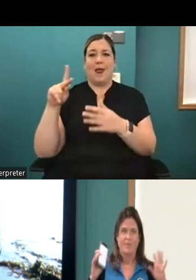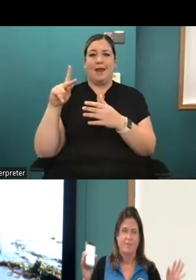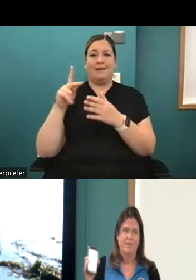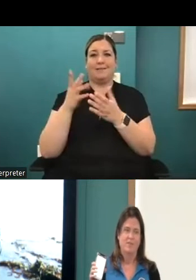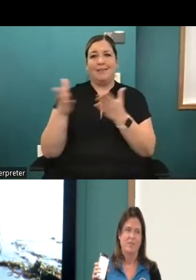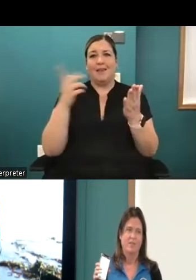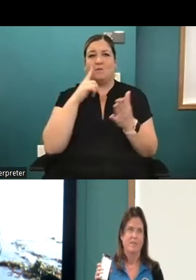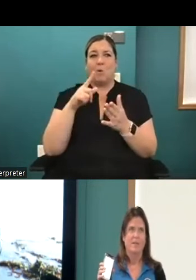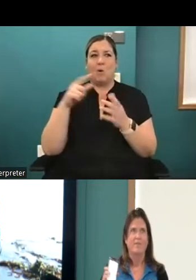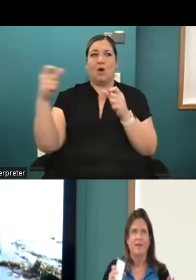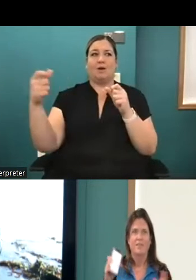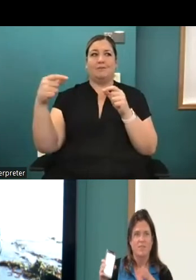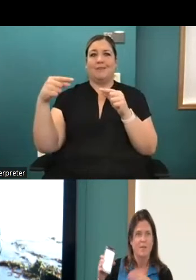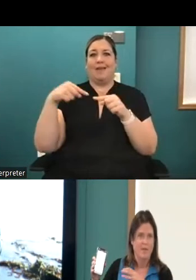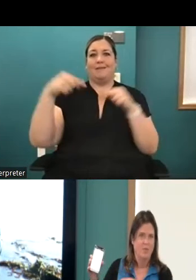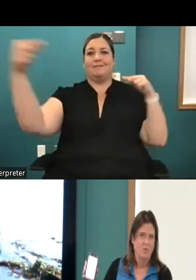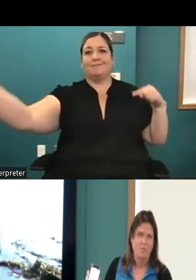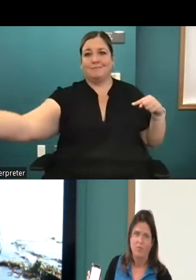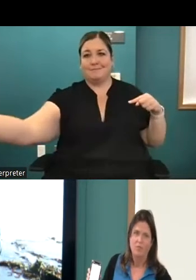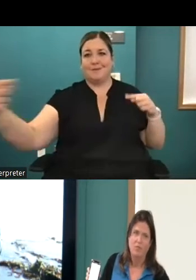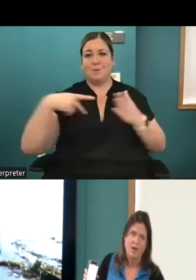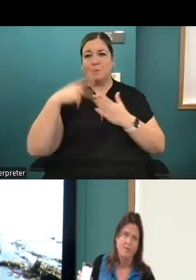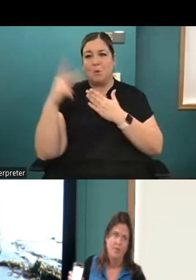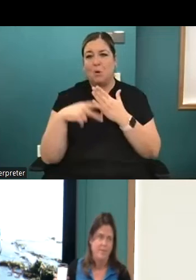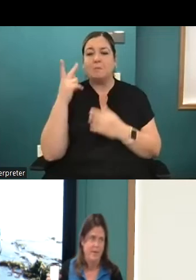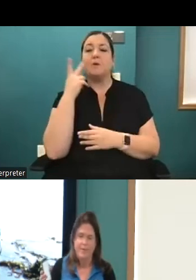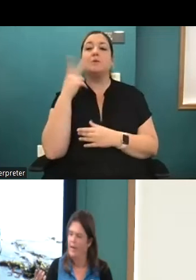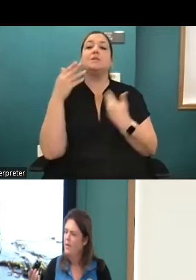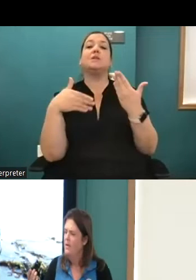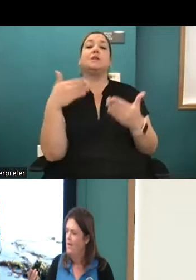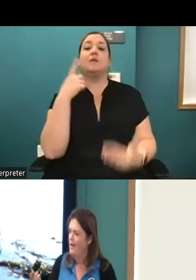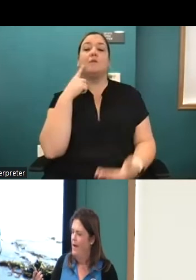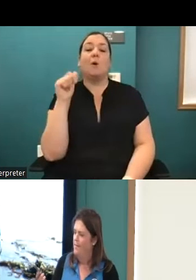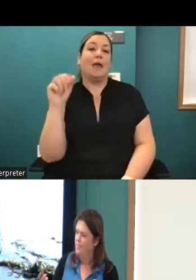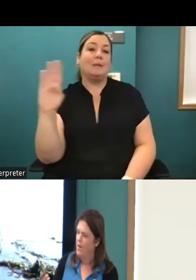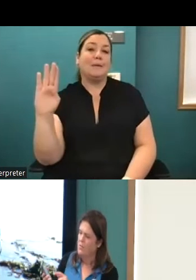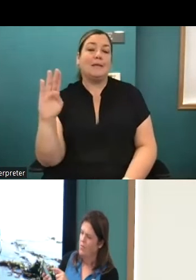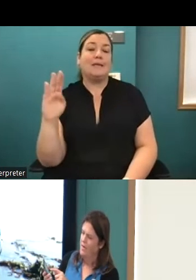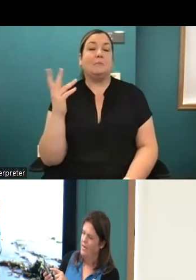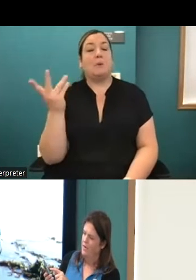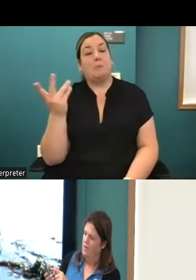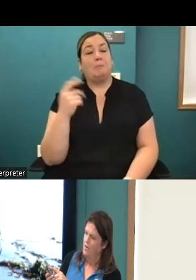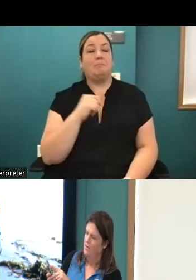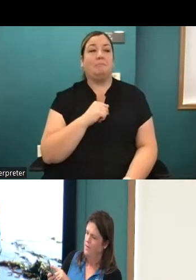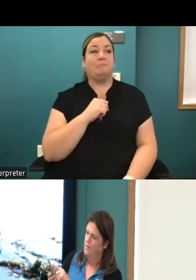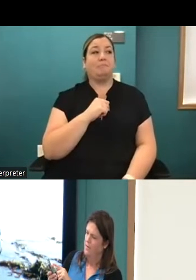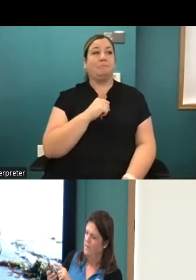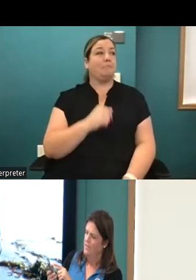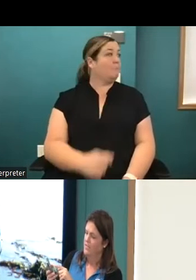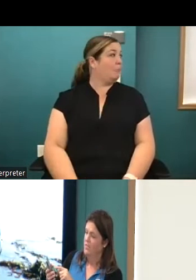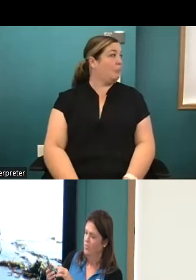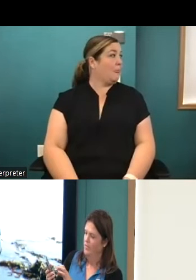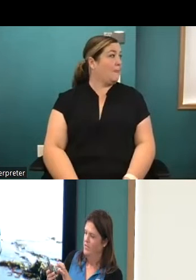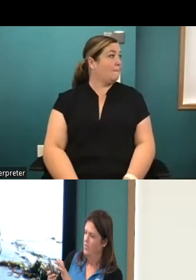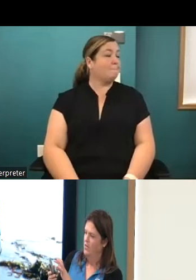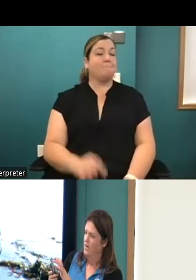those types of things, you can kind of guess what's coming down the road before too long for AV. But also on here,